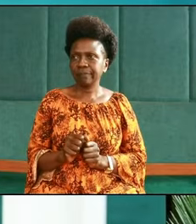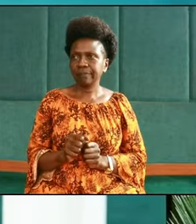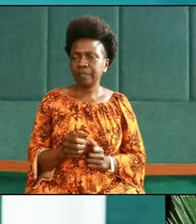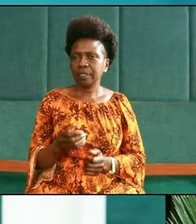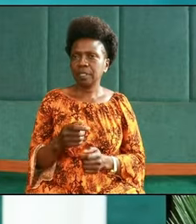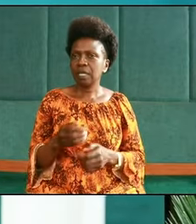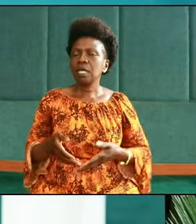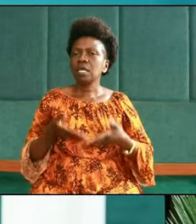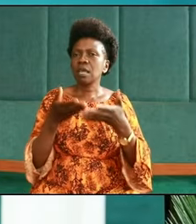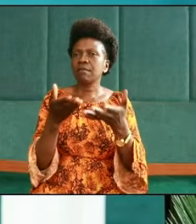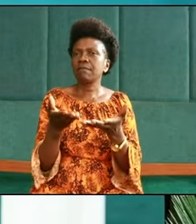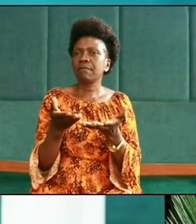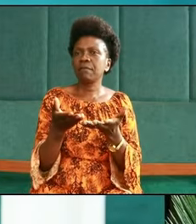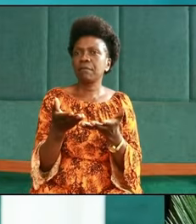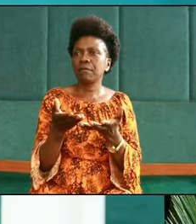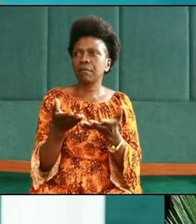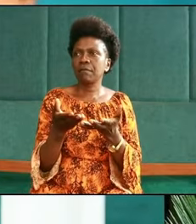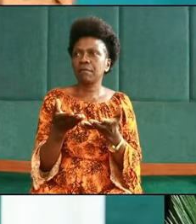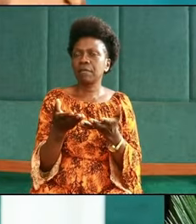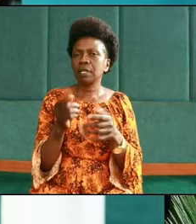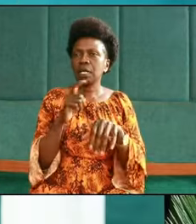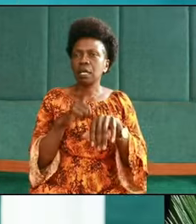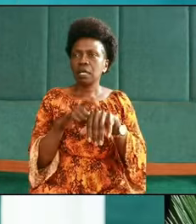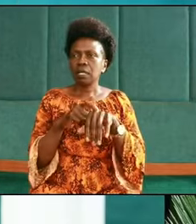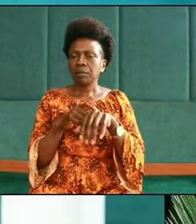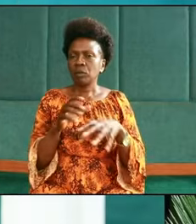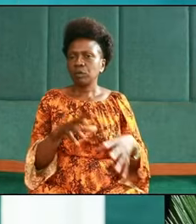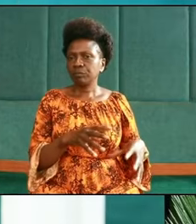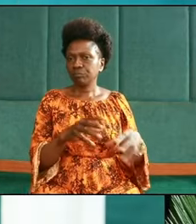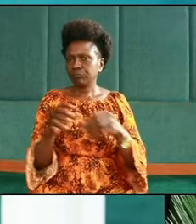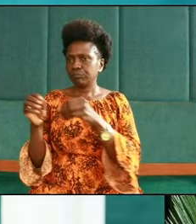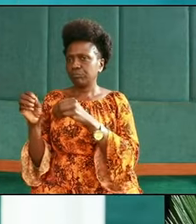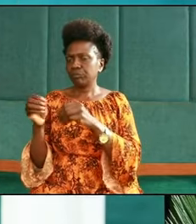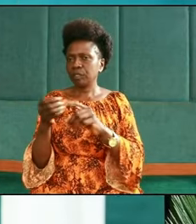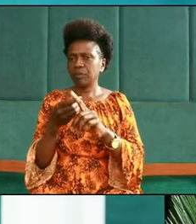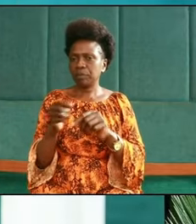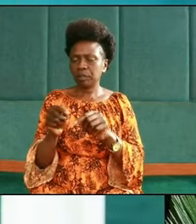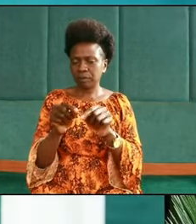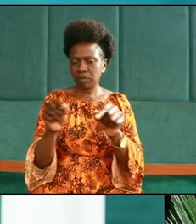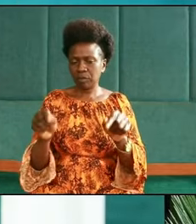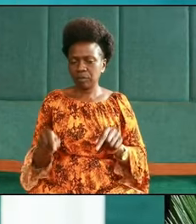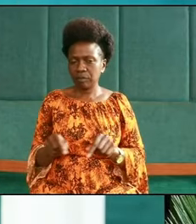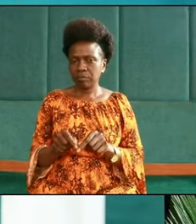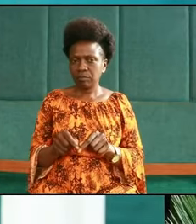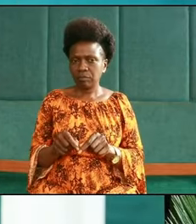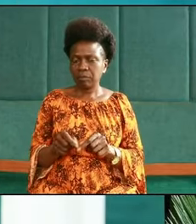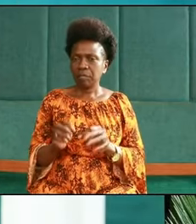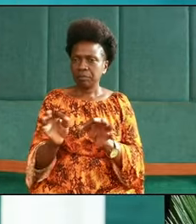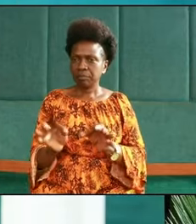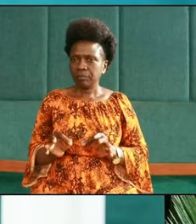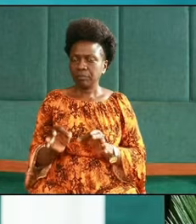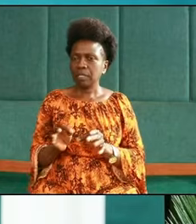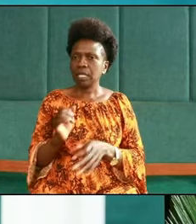He gave, but at times he could take from the box, the treasury that